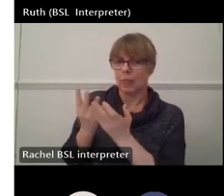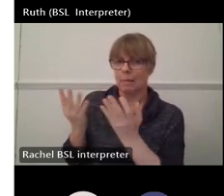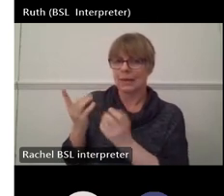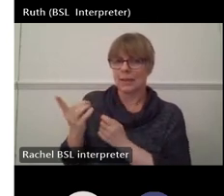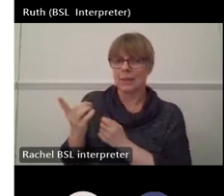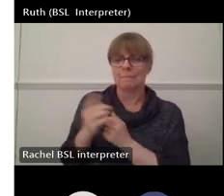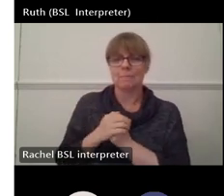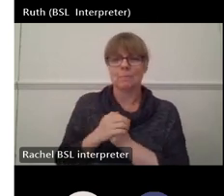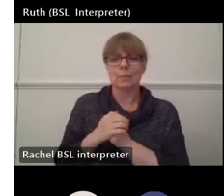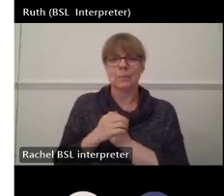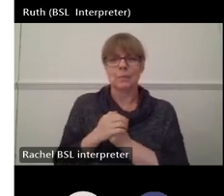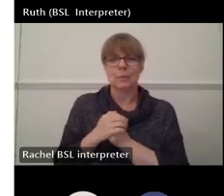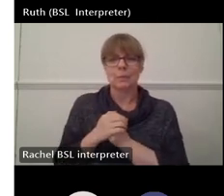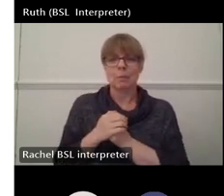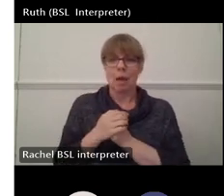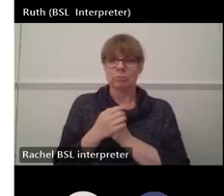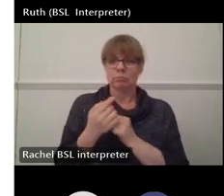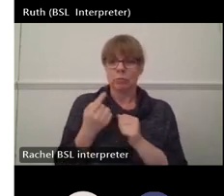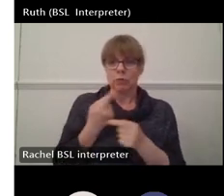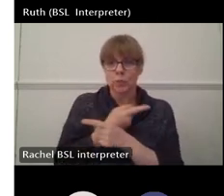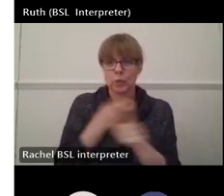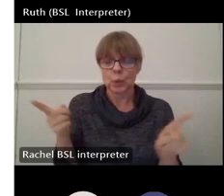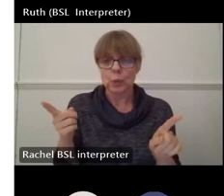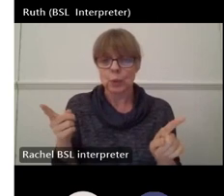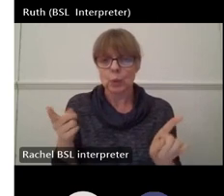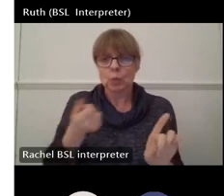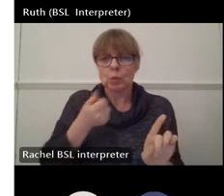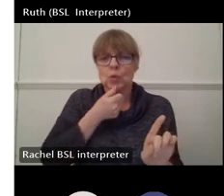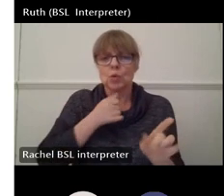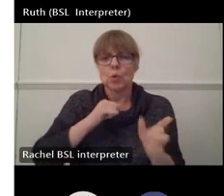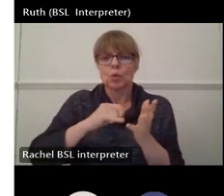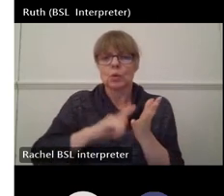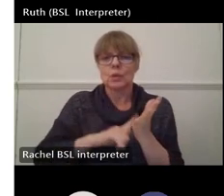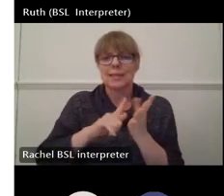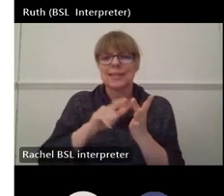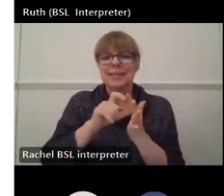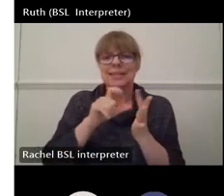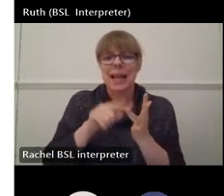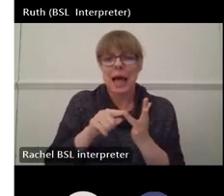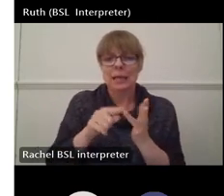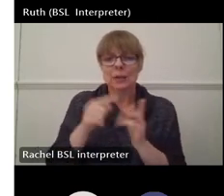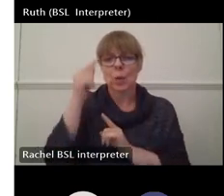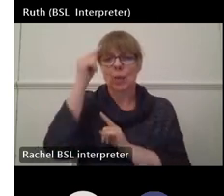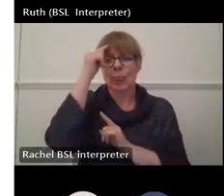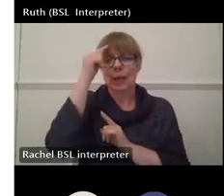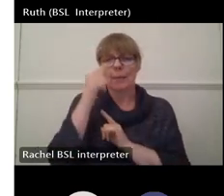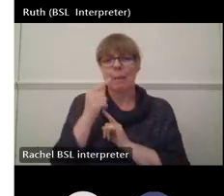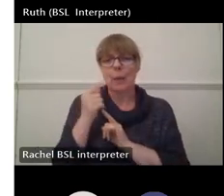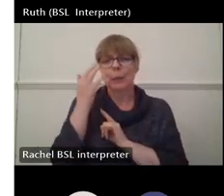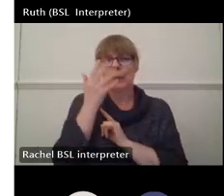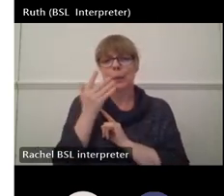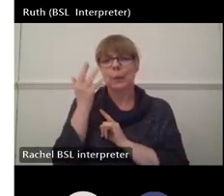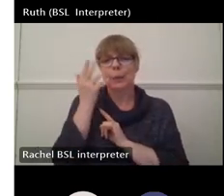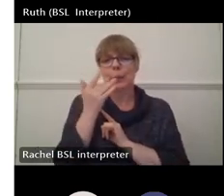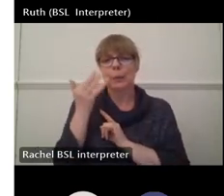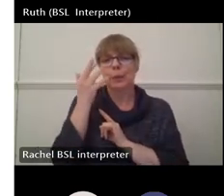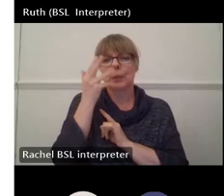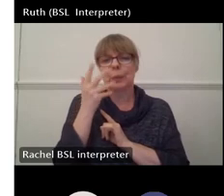would urge you to use Slido and to think about the questions either generically for all of these people on the panel and